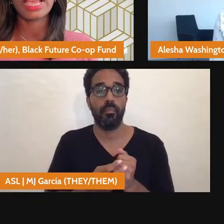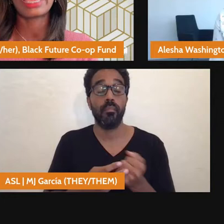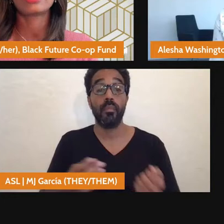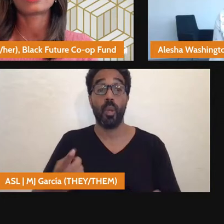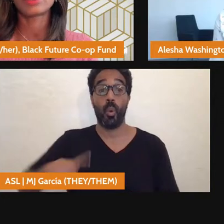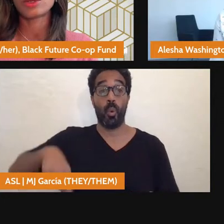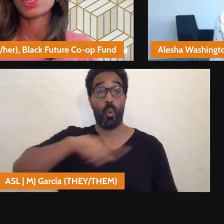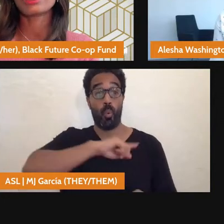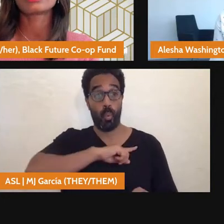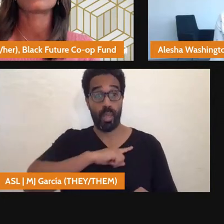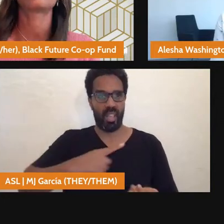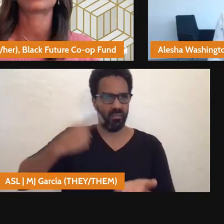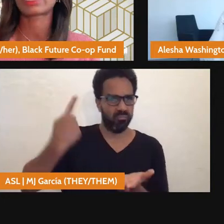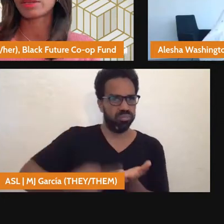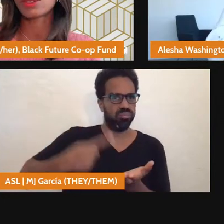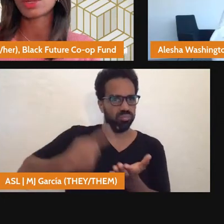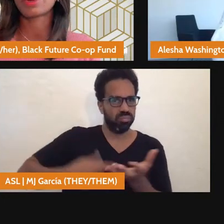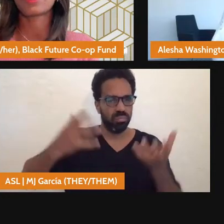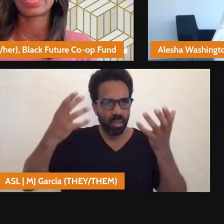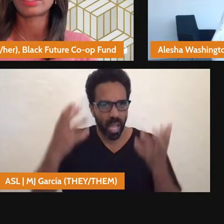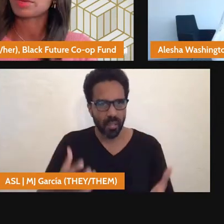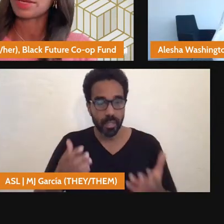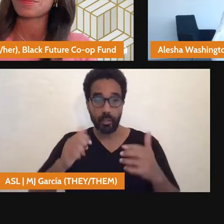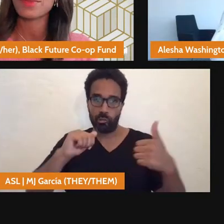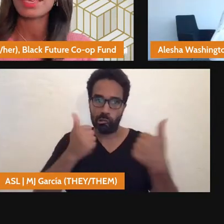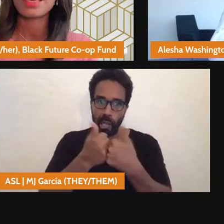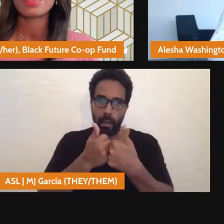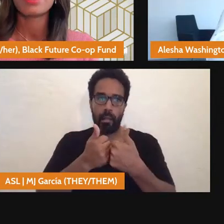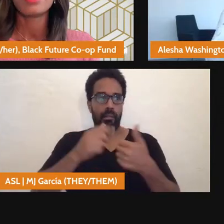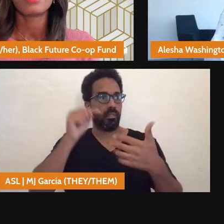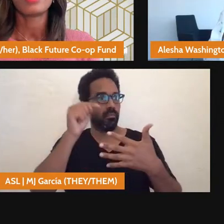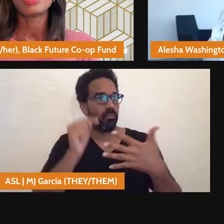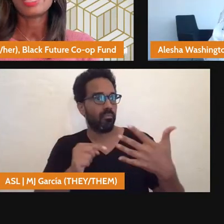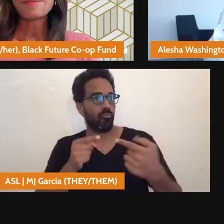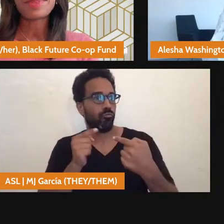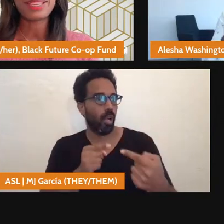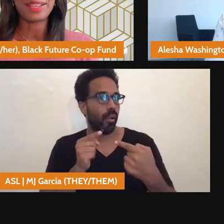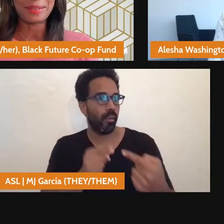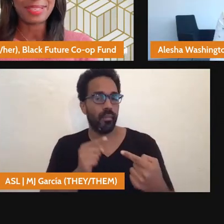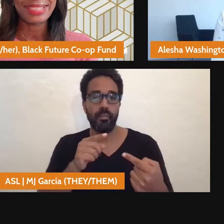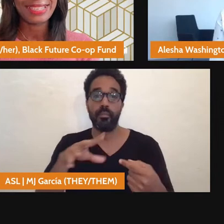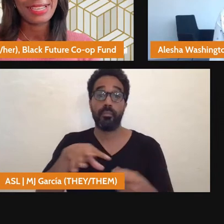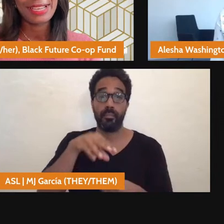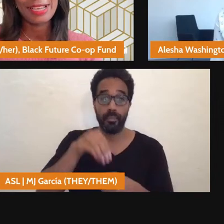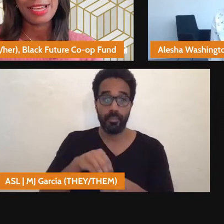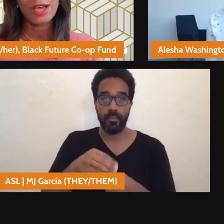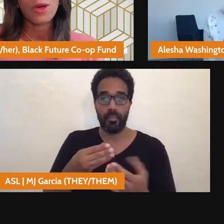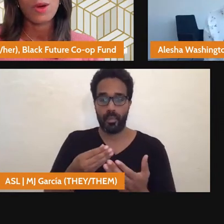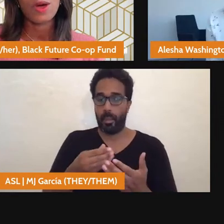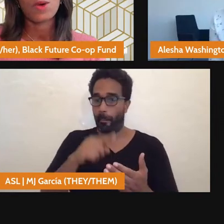challenges and solutions of Black leadership and philanthropy. On an upbeat note,